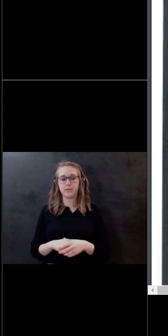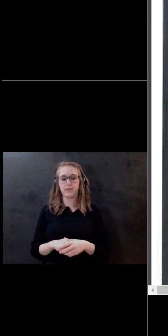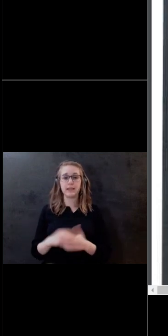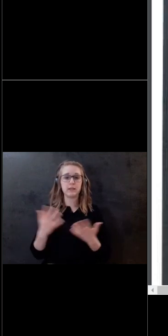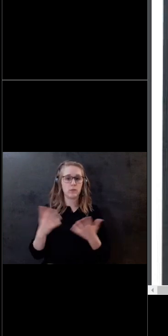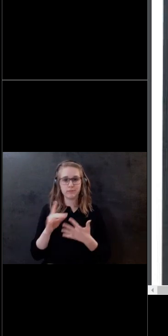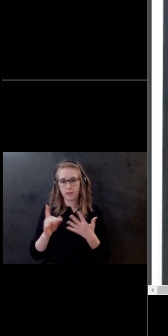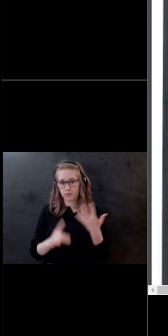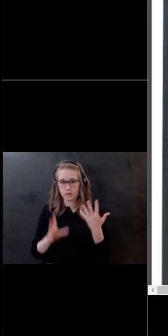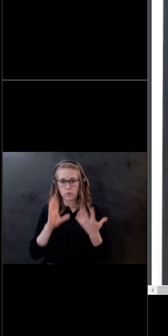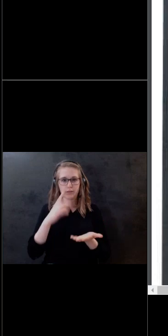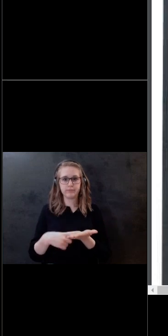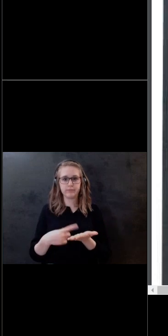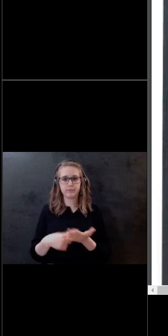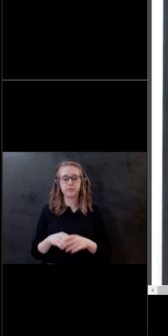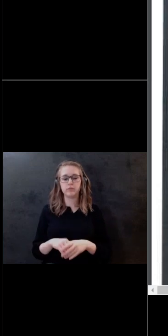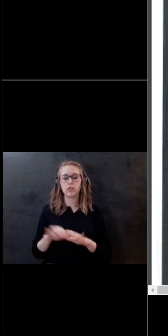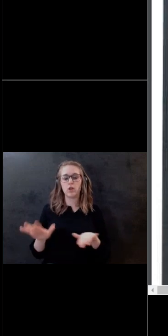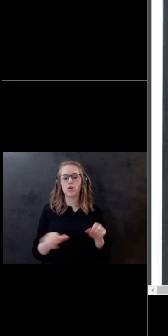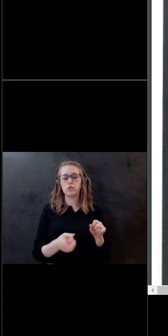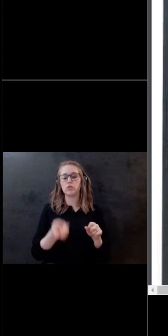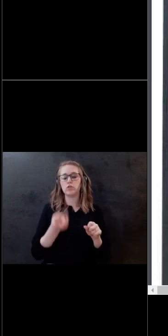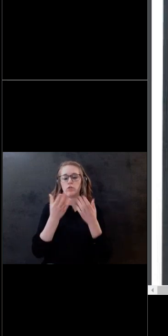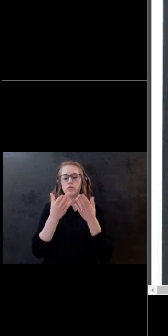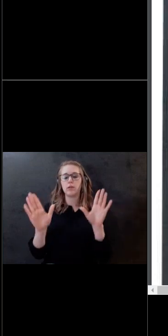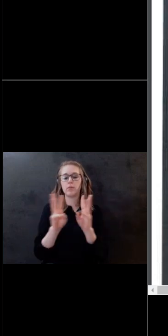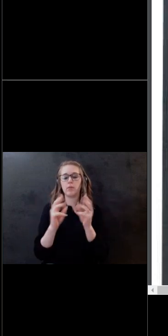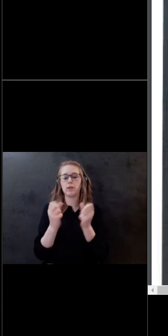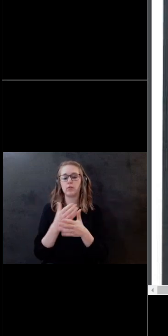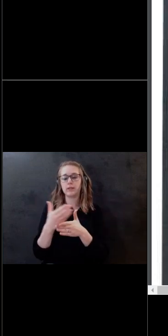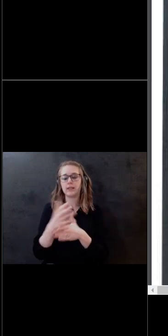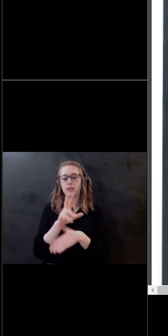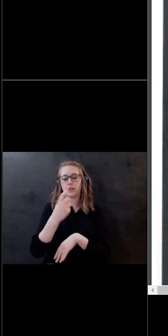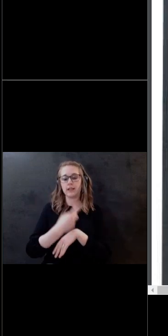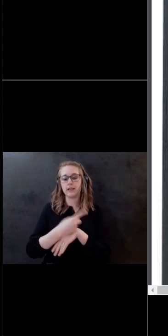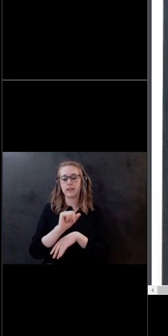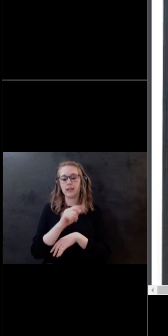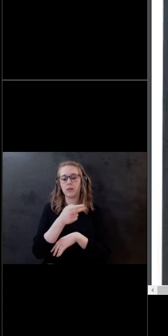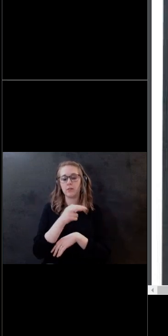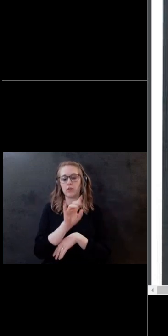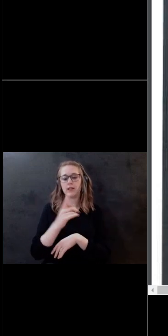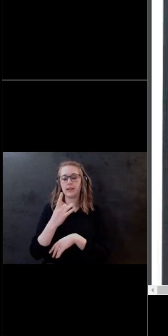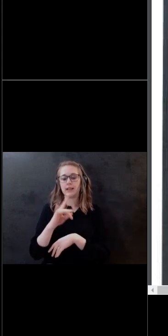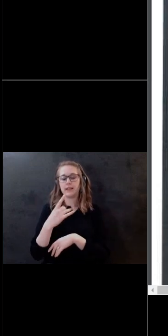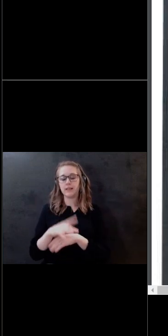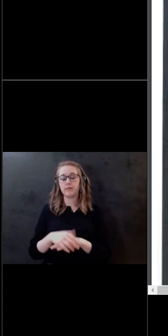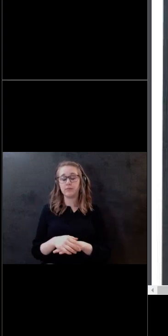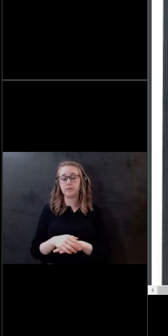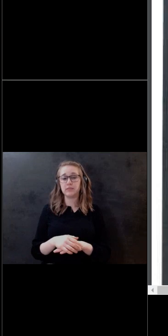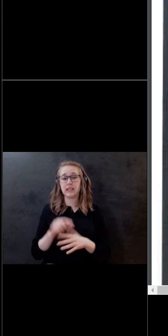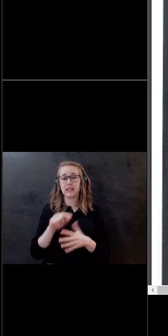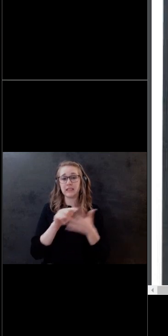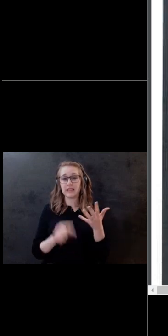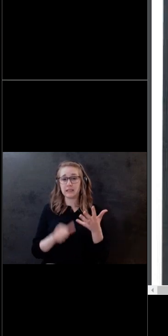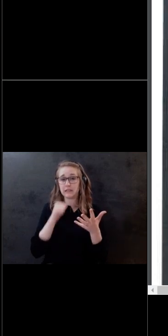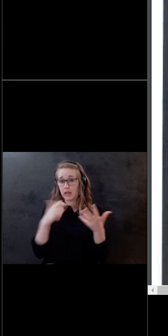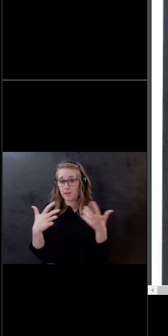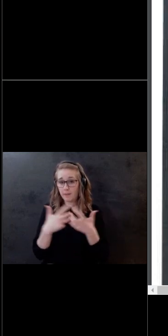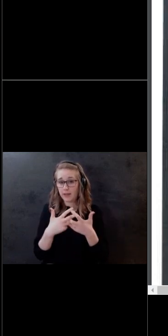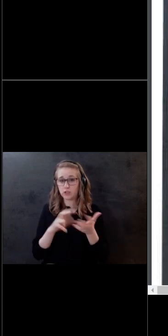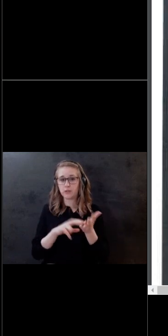are. Hosting two public workshops within 30 days of April 18th. Failure to meet any of these conditions